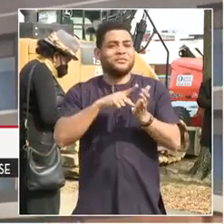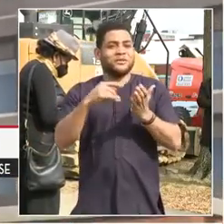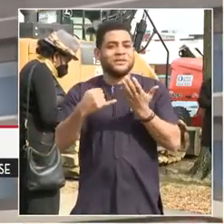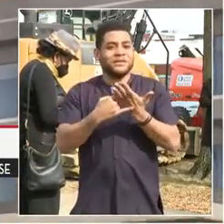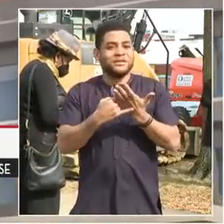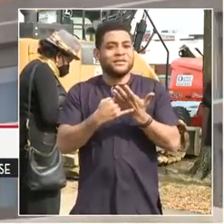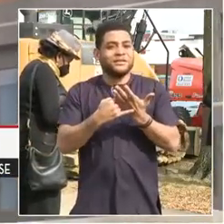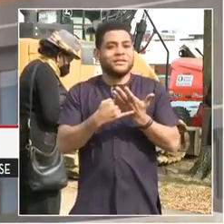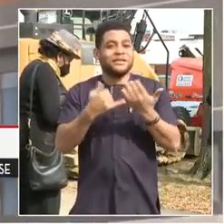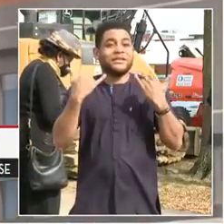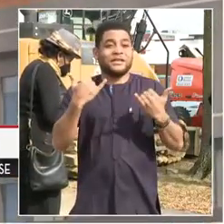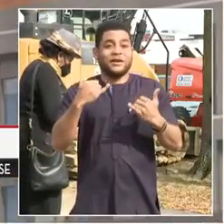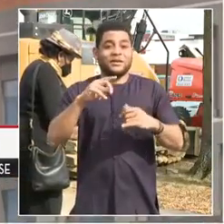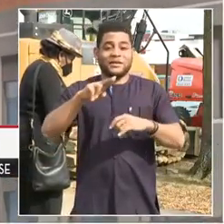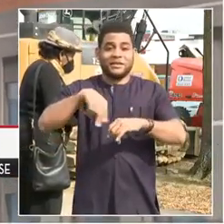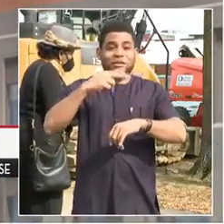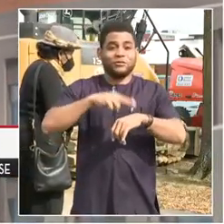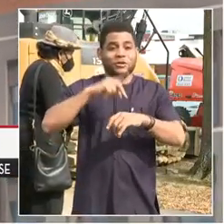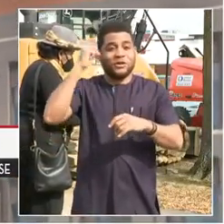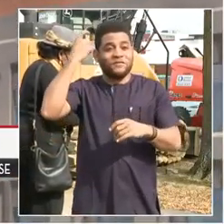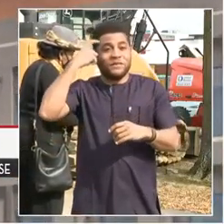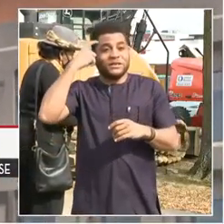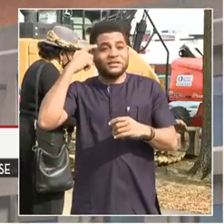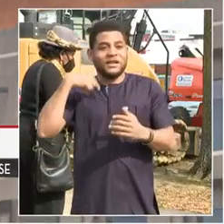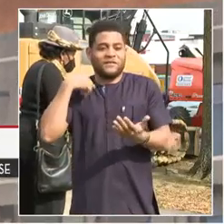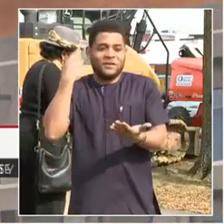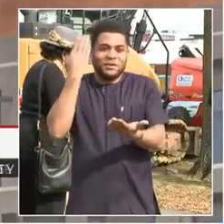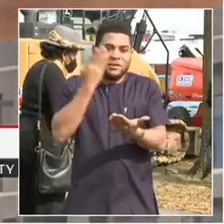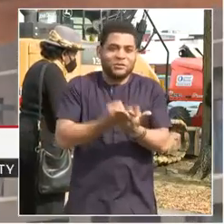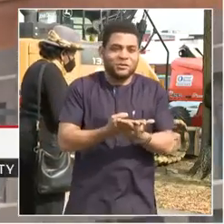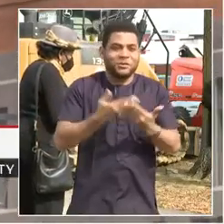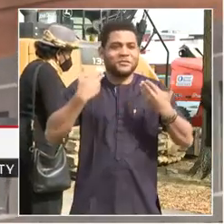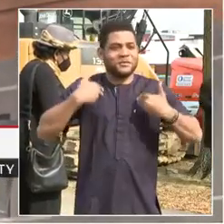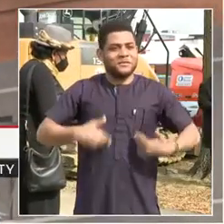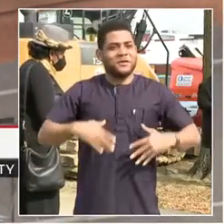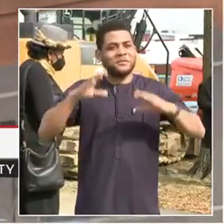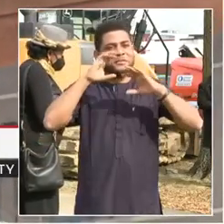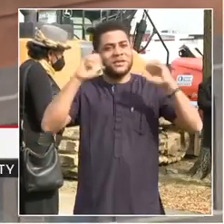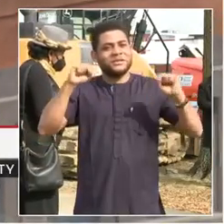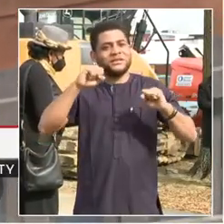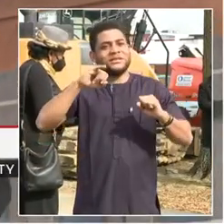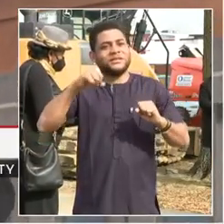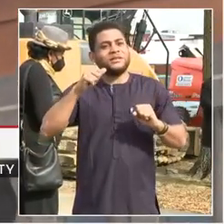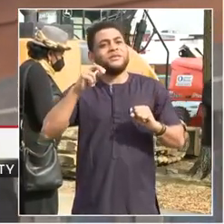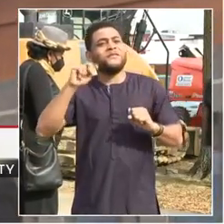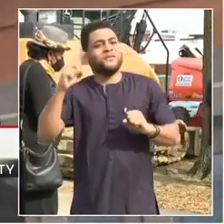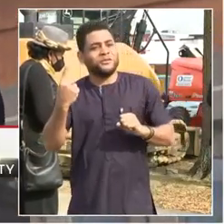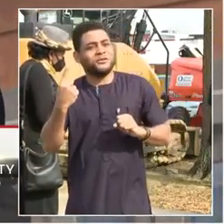capital. I arrived as president on January 1.